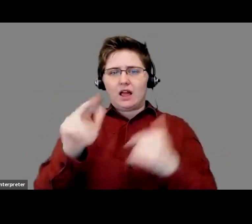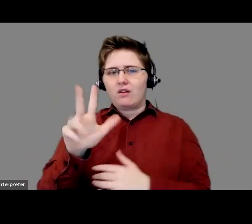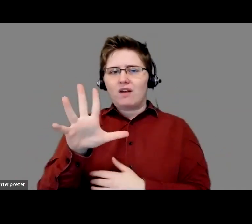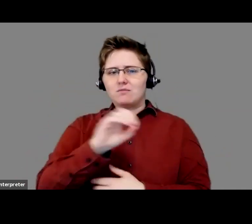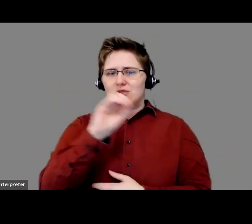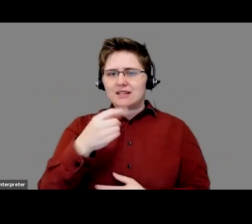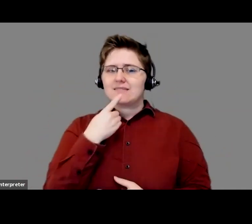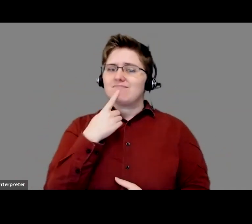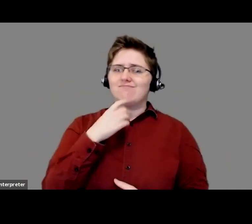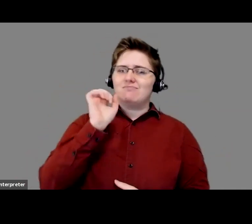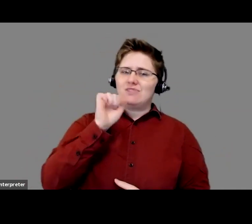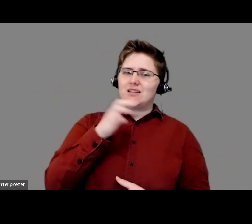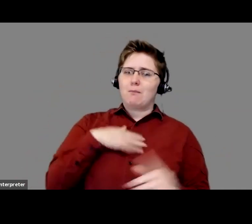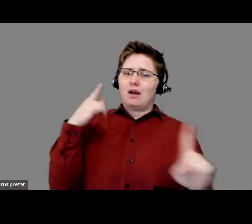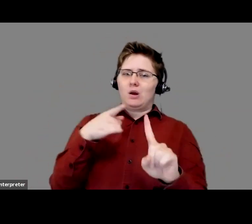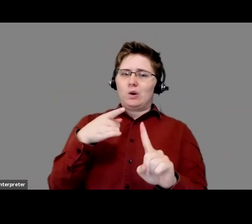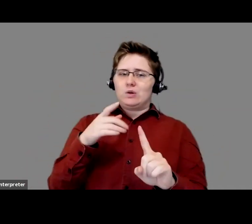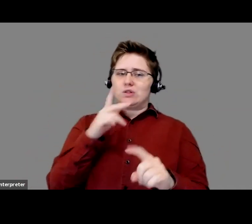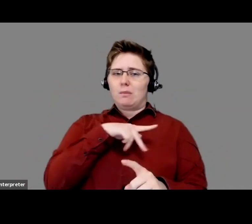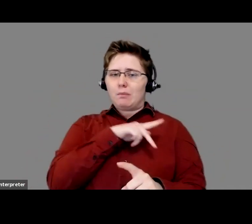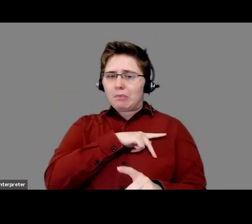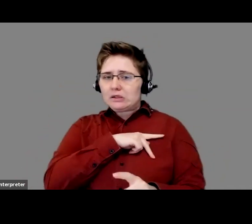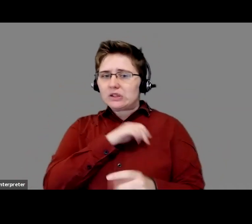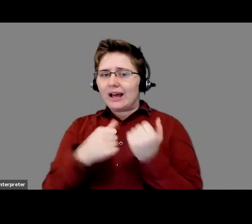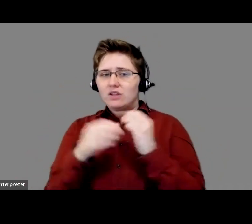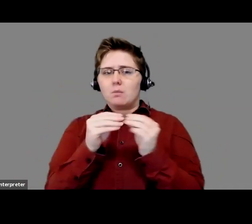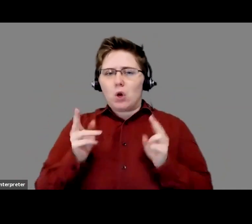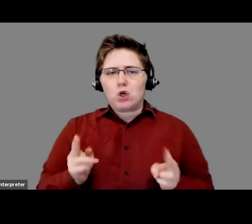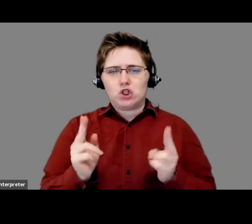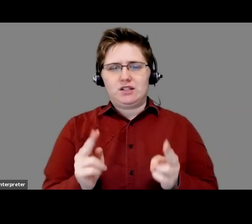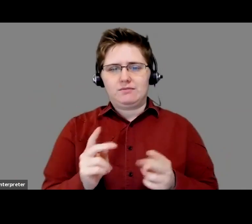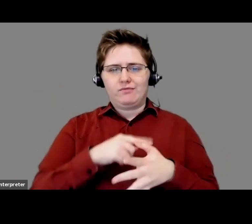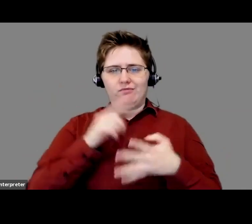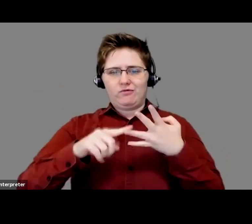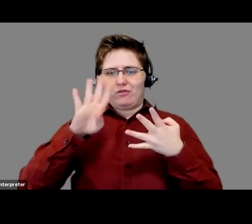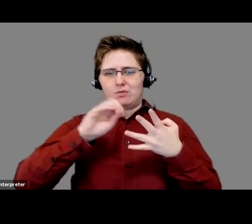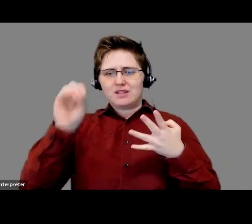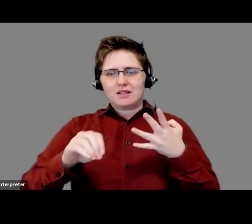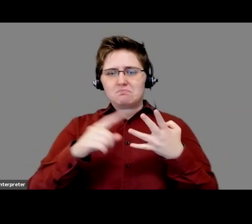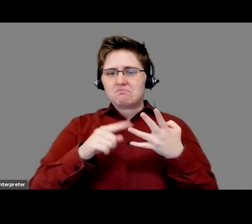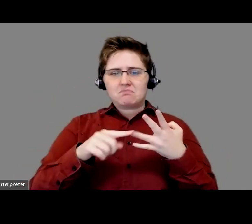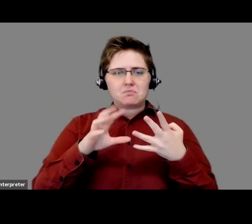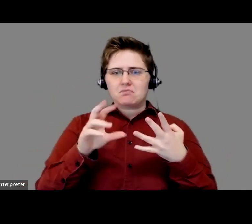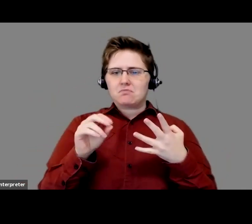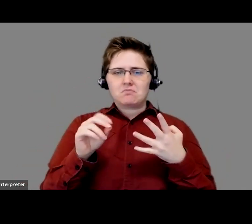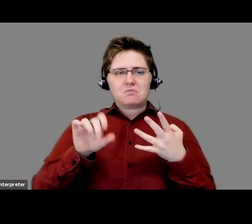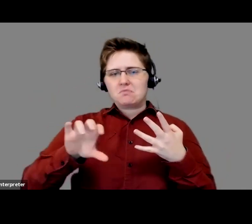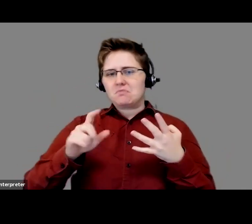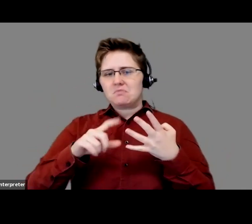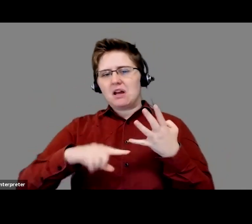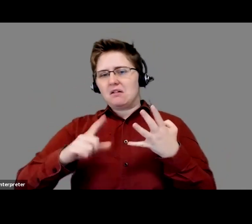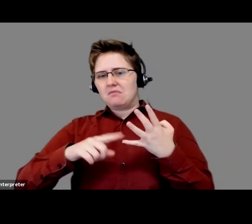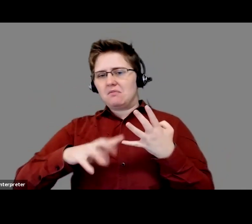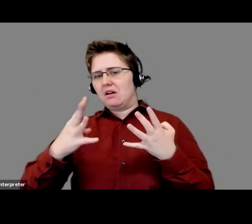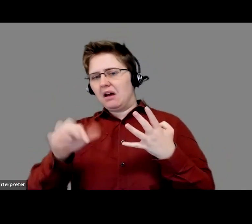have, yes, it has made the goals of my work or personal advocacy more urgent. And then 4% tied for other, and for no, my focus has